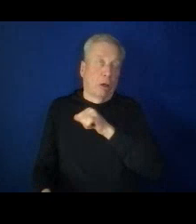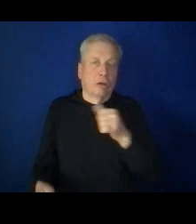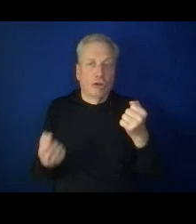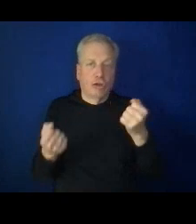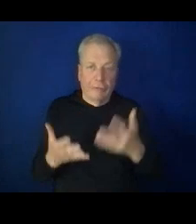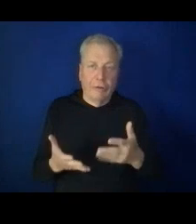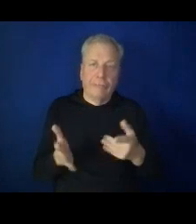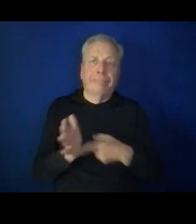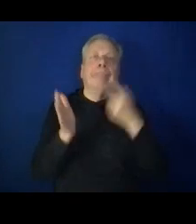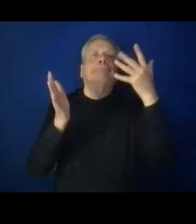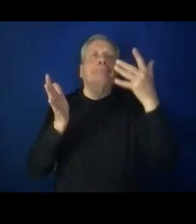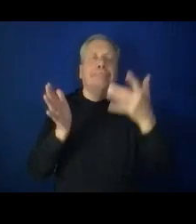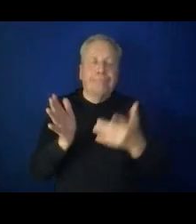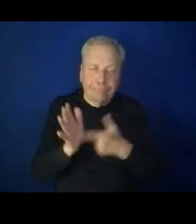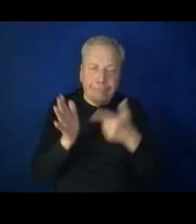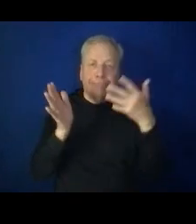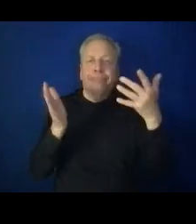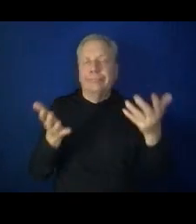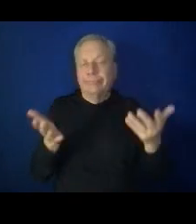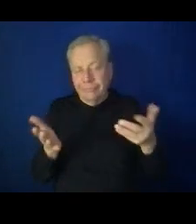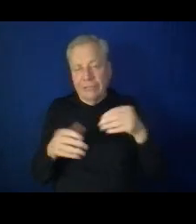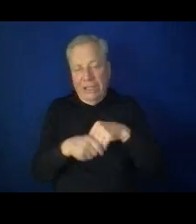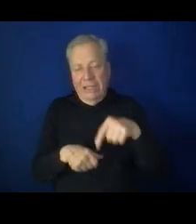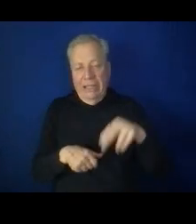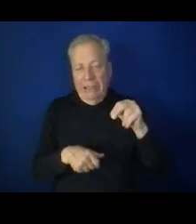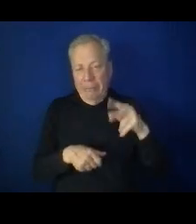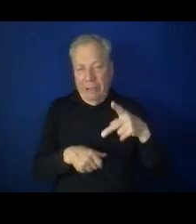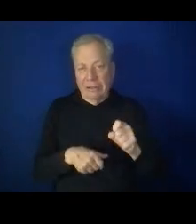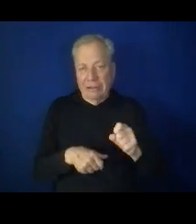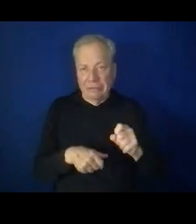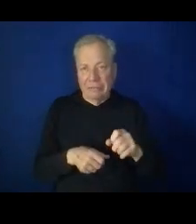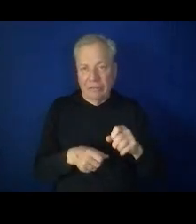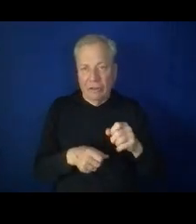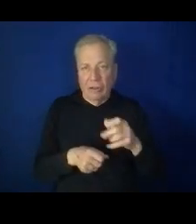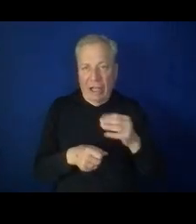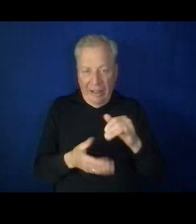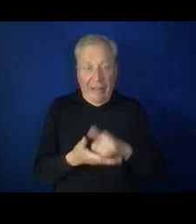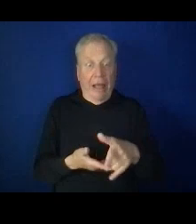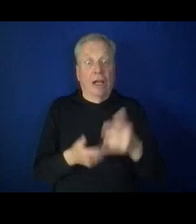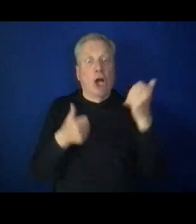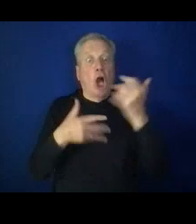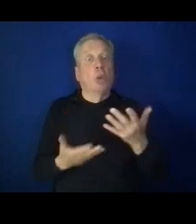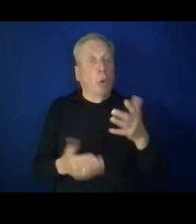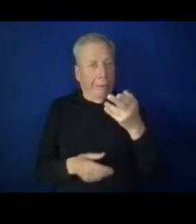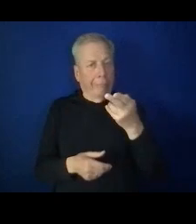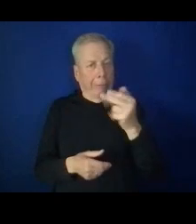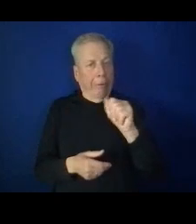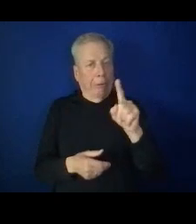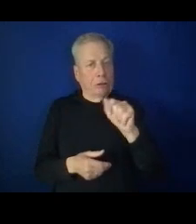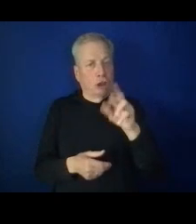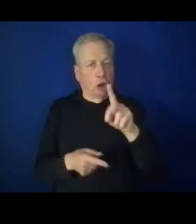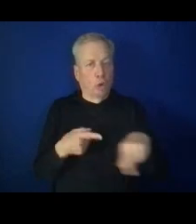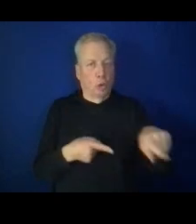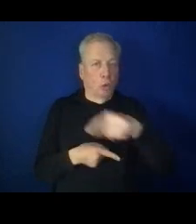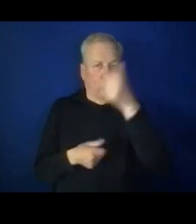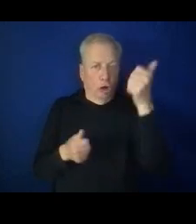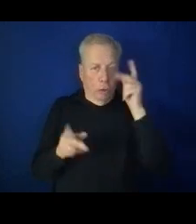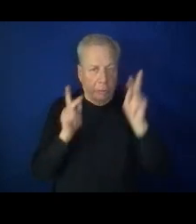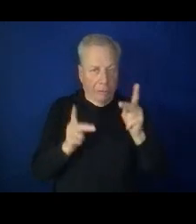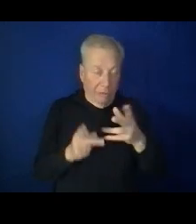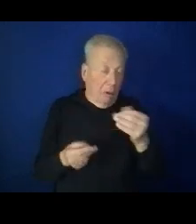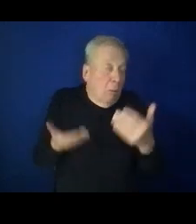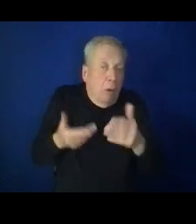and again inside the national park, and they're posing a hazard to everyone. Maybe it'll surprise